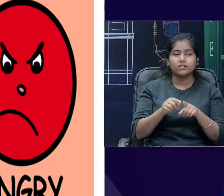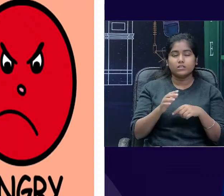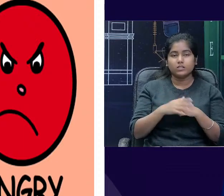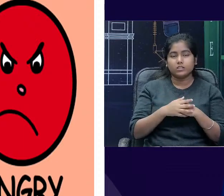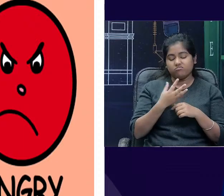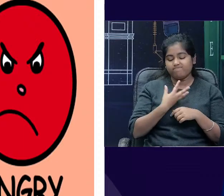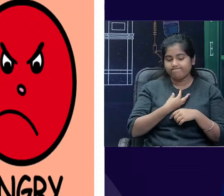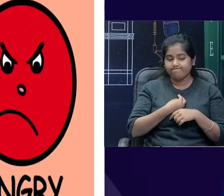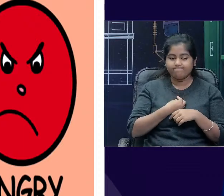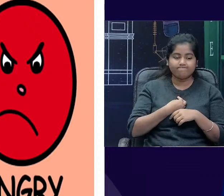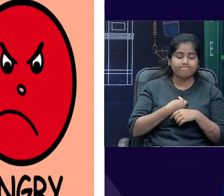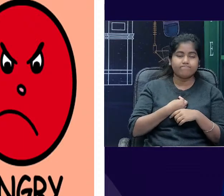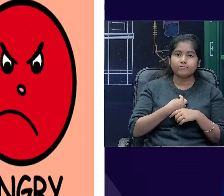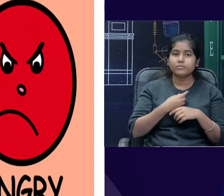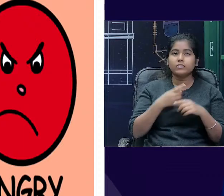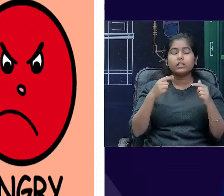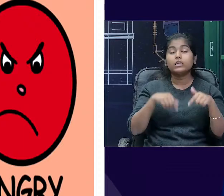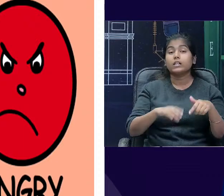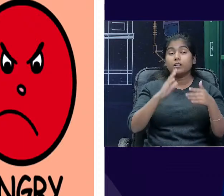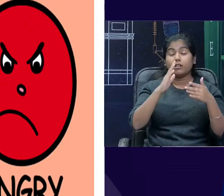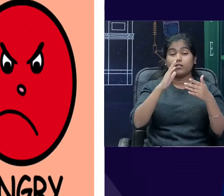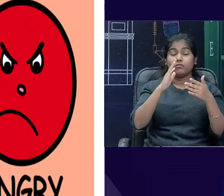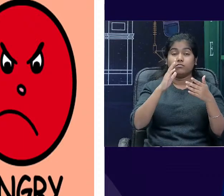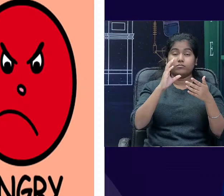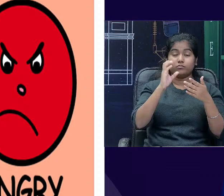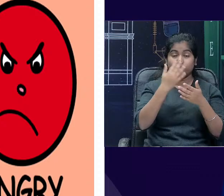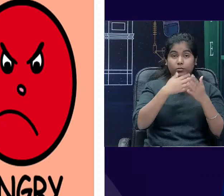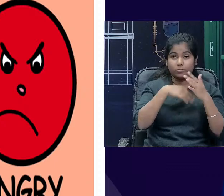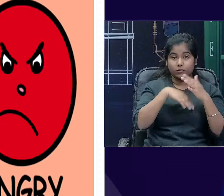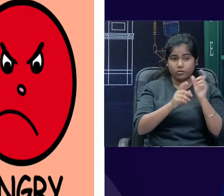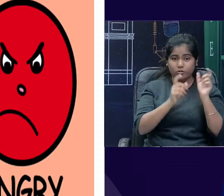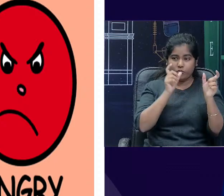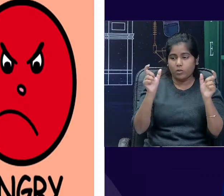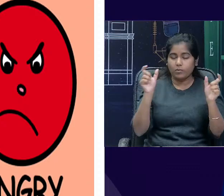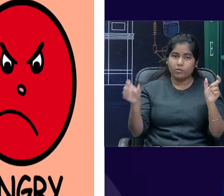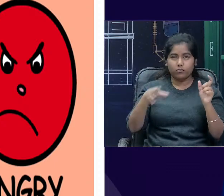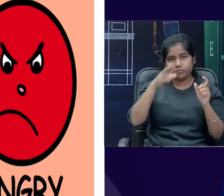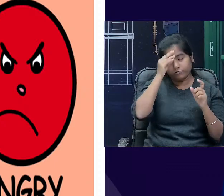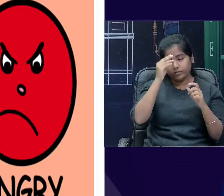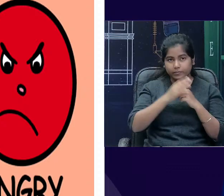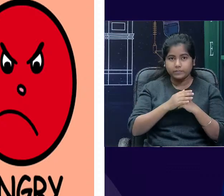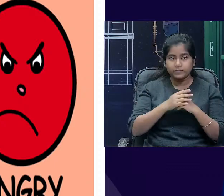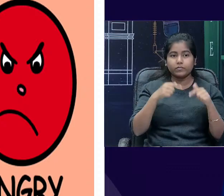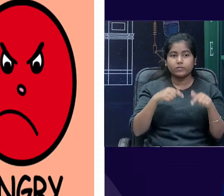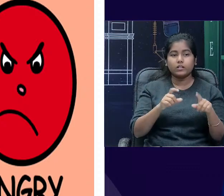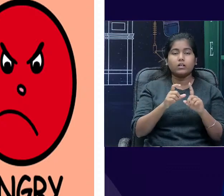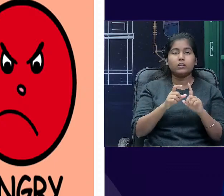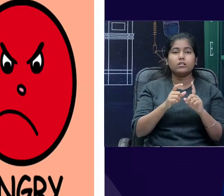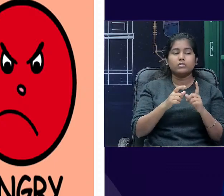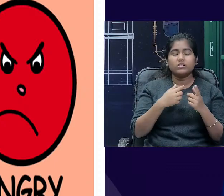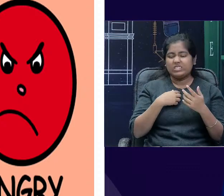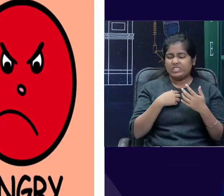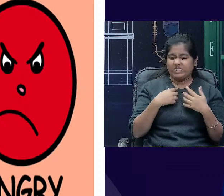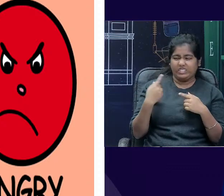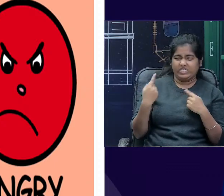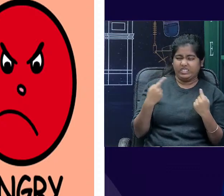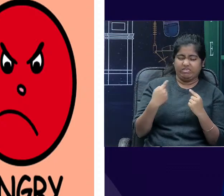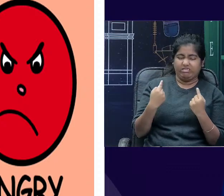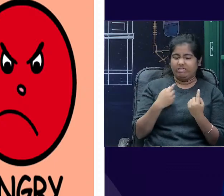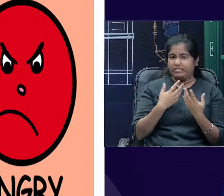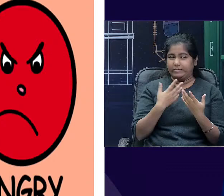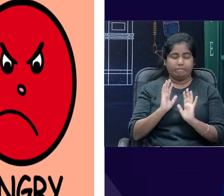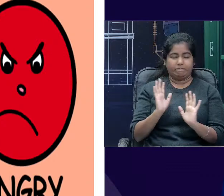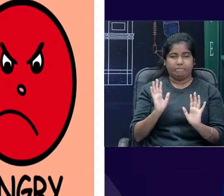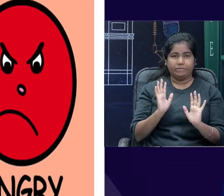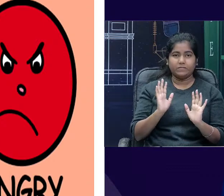disappointed. In this lesson, we came to know about these Disappointment words. of, Disappointed, Nishad. annoyed. Annoyed.